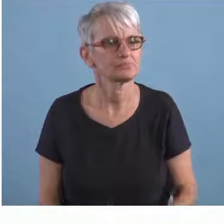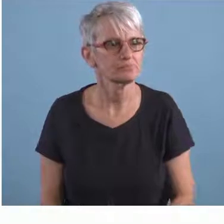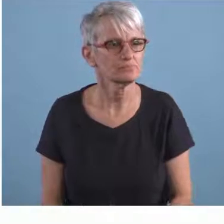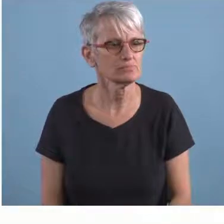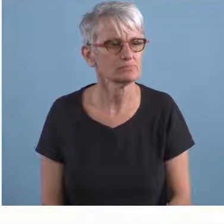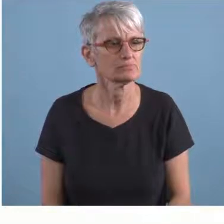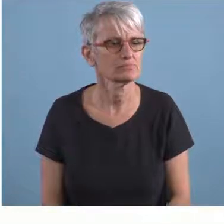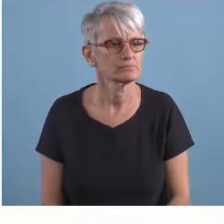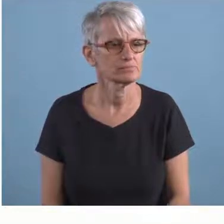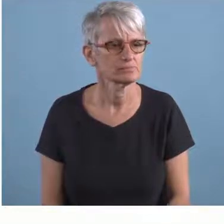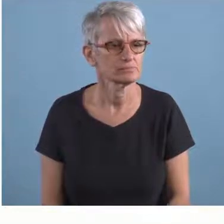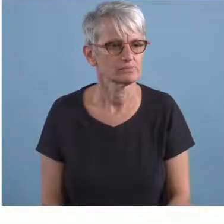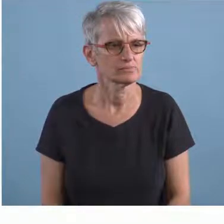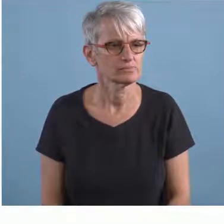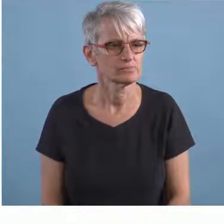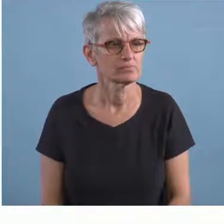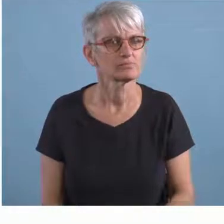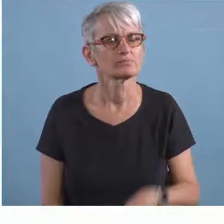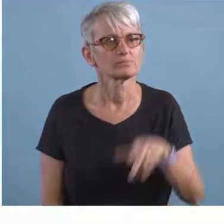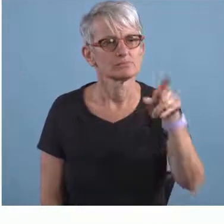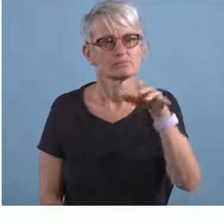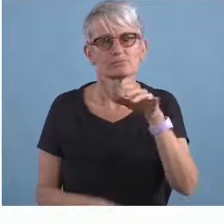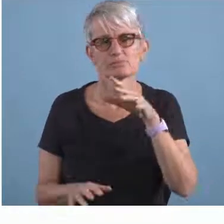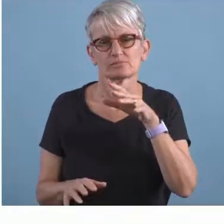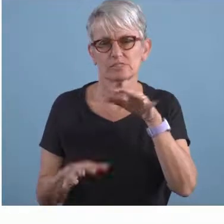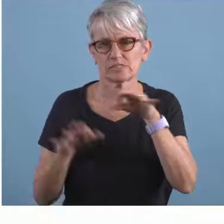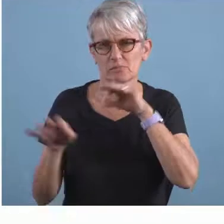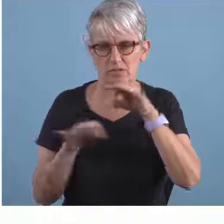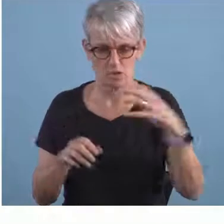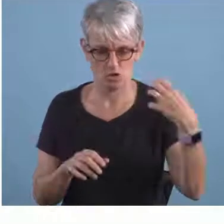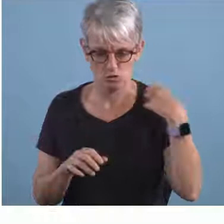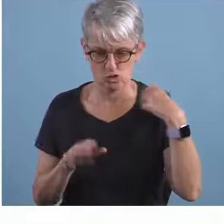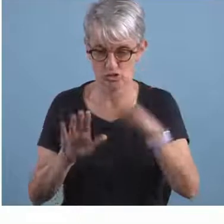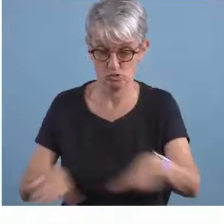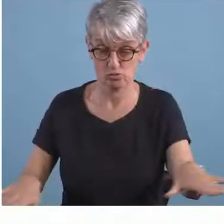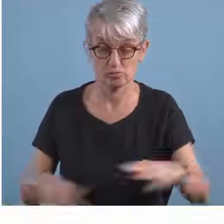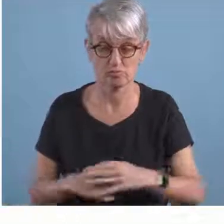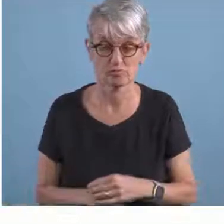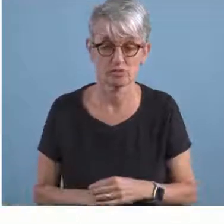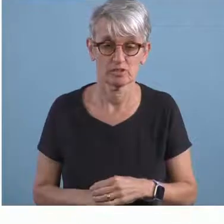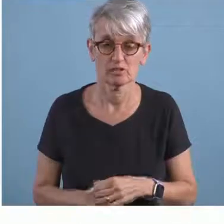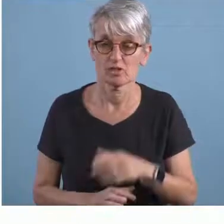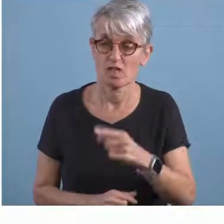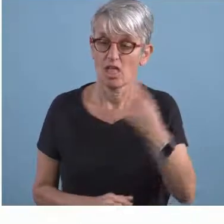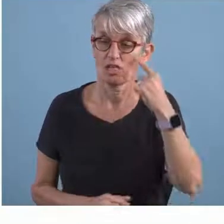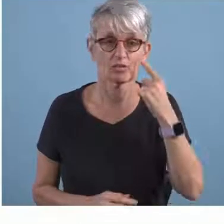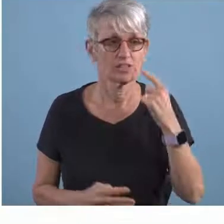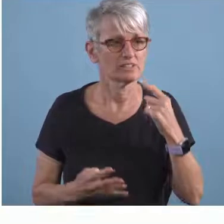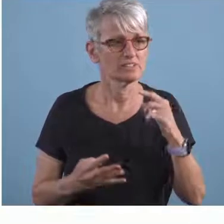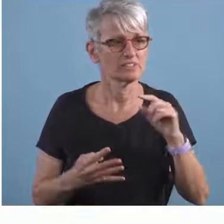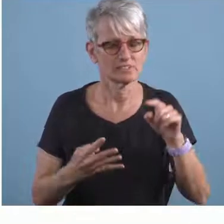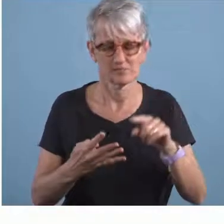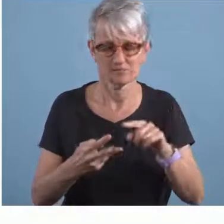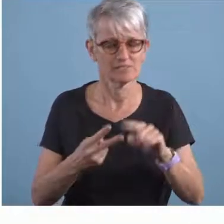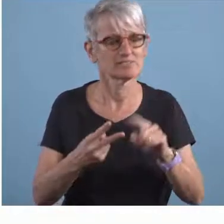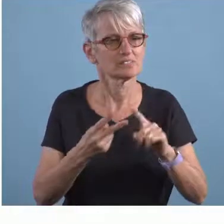was talking about coaching kids and thought that the second bullet there, the student